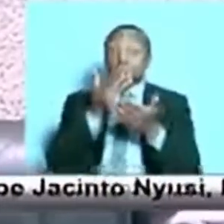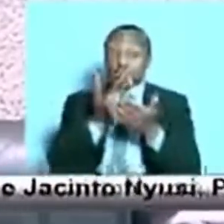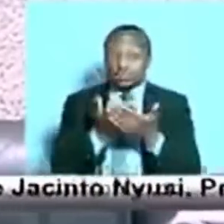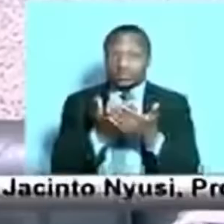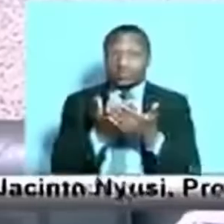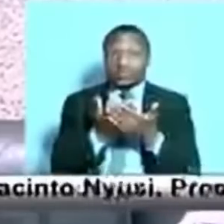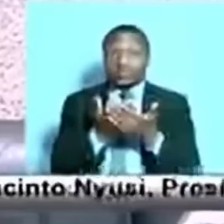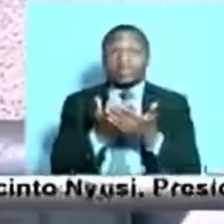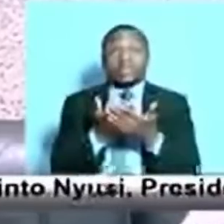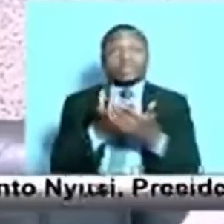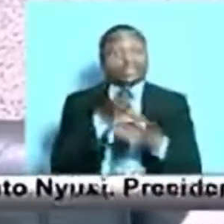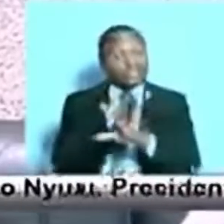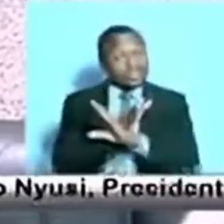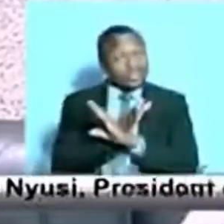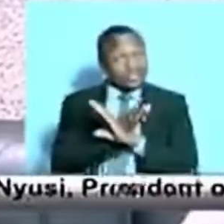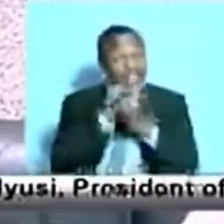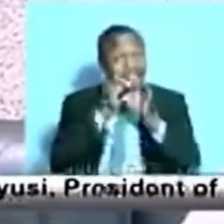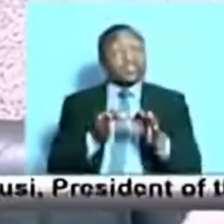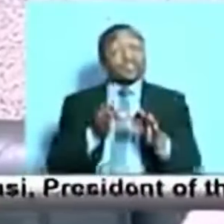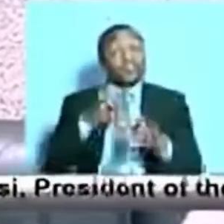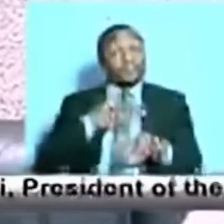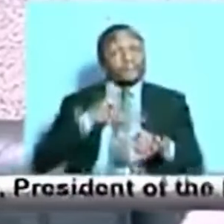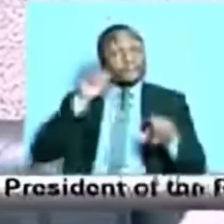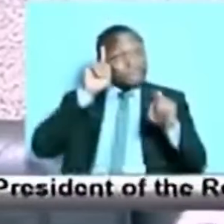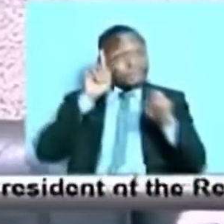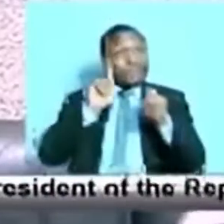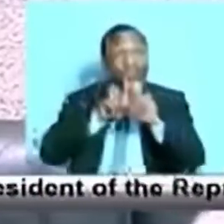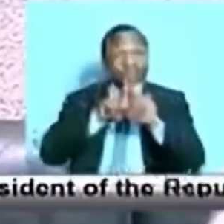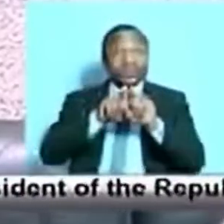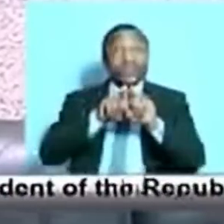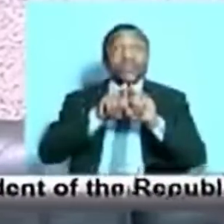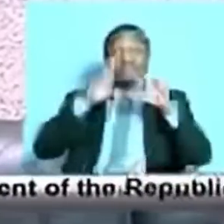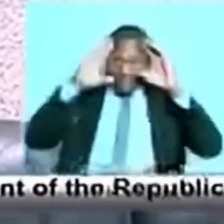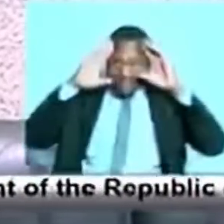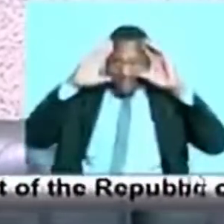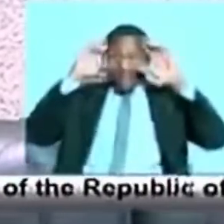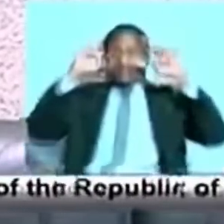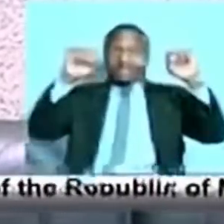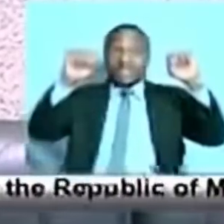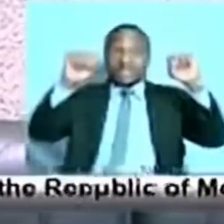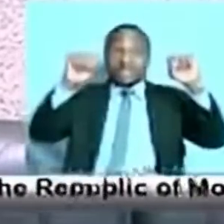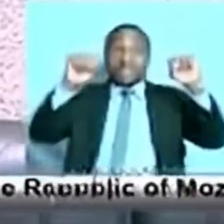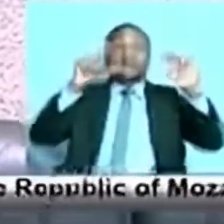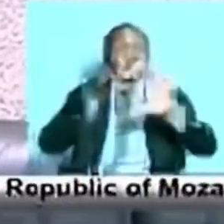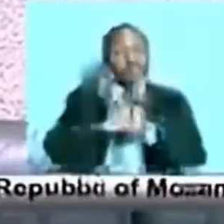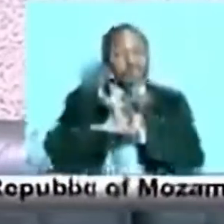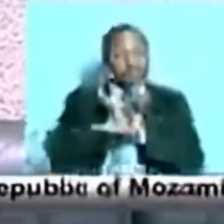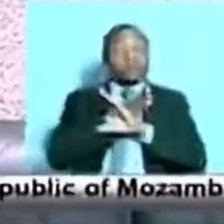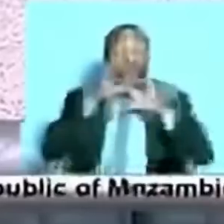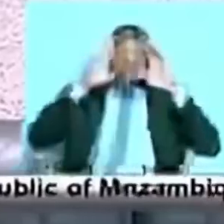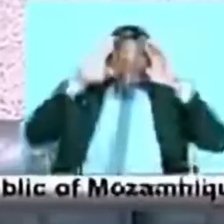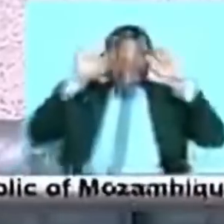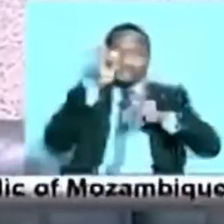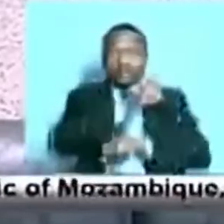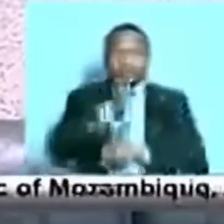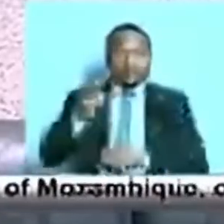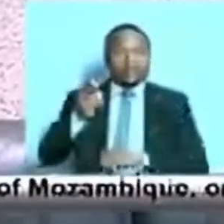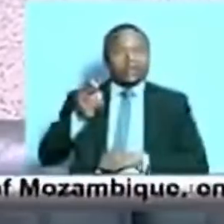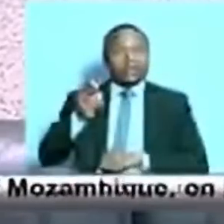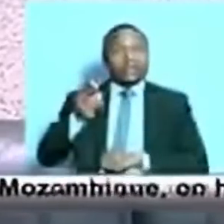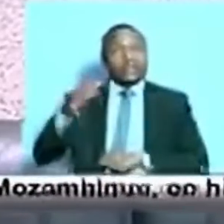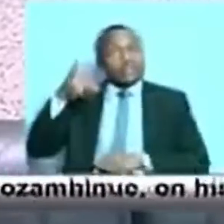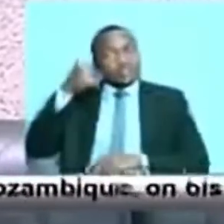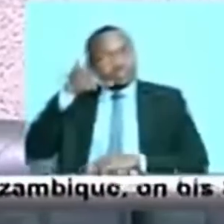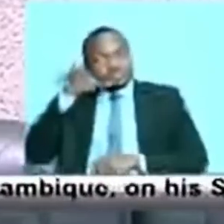in Zambia if my brother, His Excellency the President of the Republic of Zambia, President Hakainde Hichilema, would pick up and call